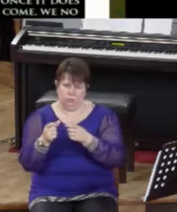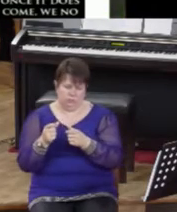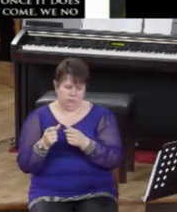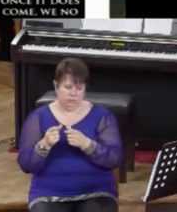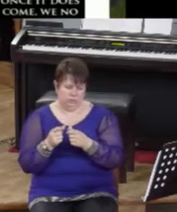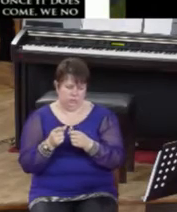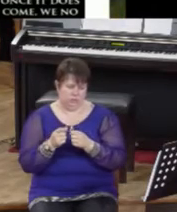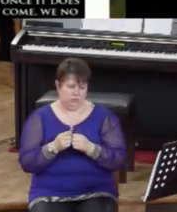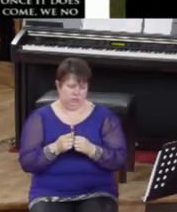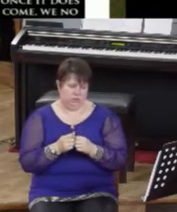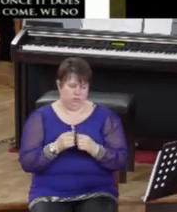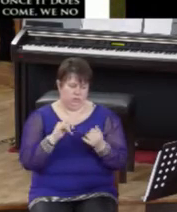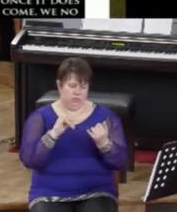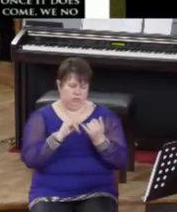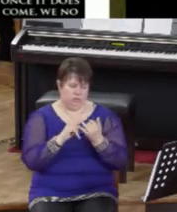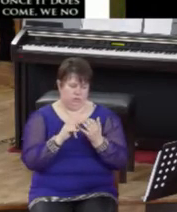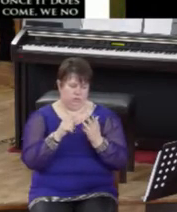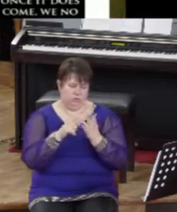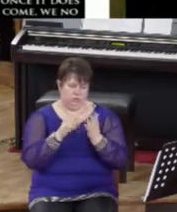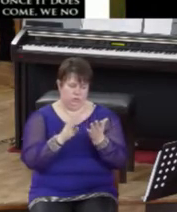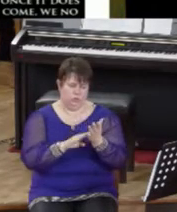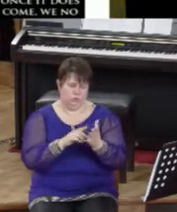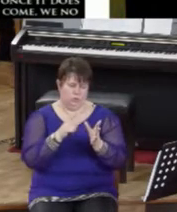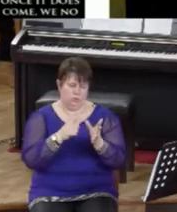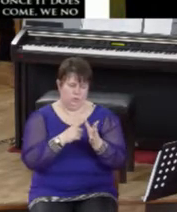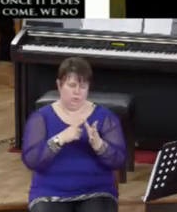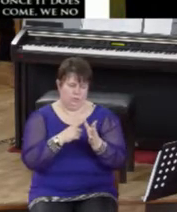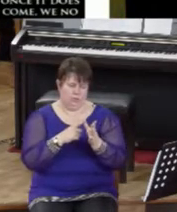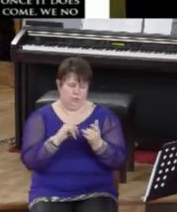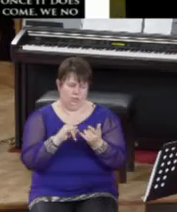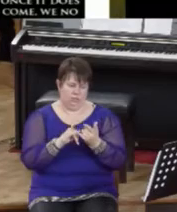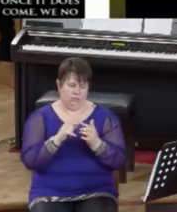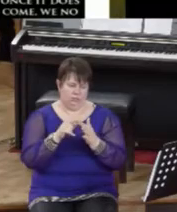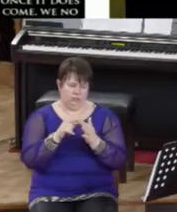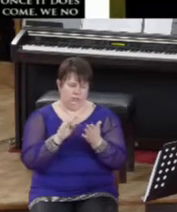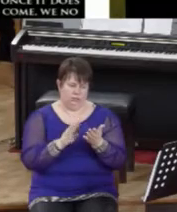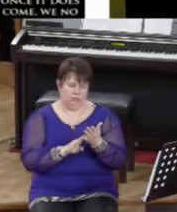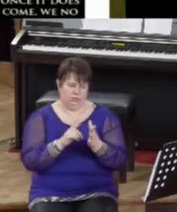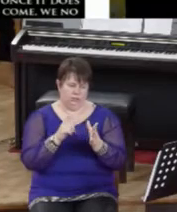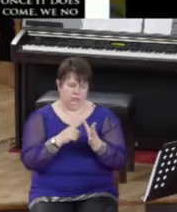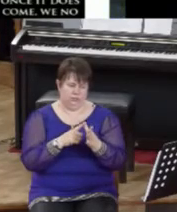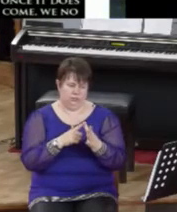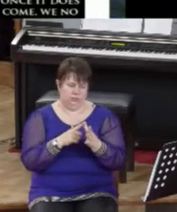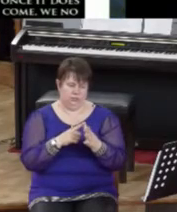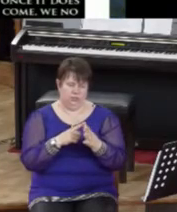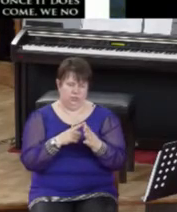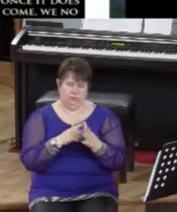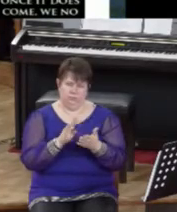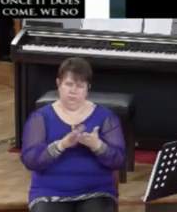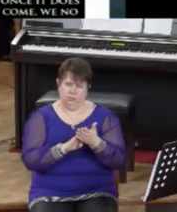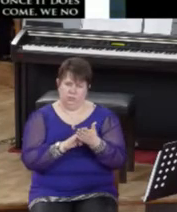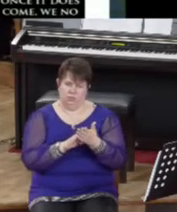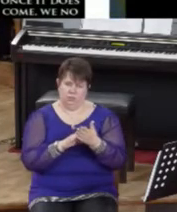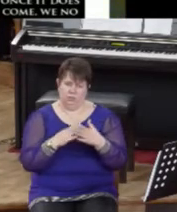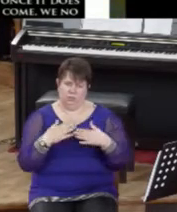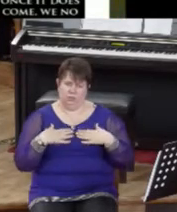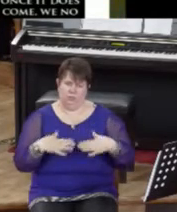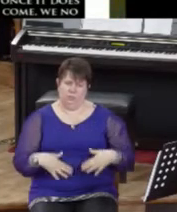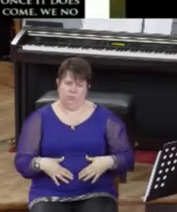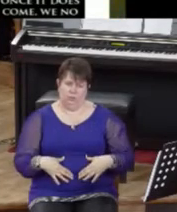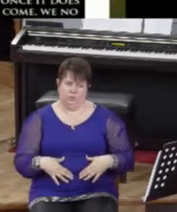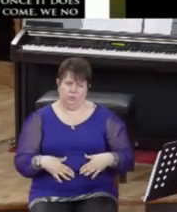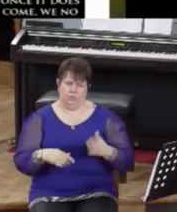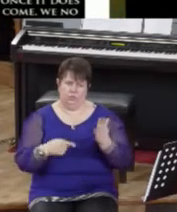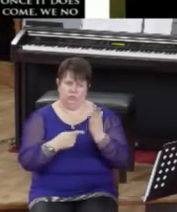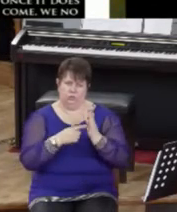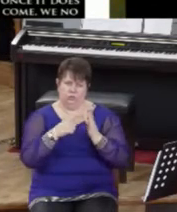called soma sima, which meant that the body was the tomb